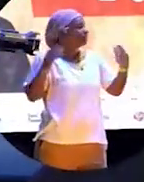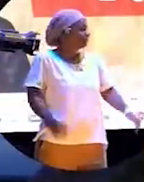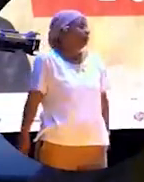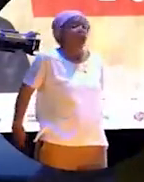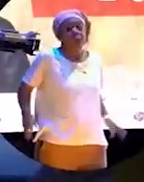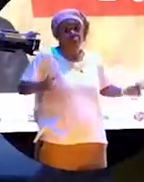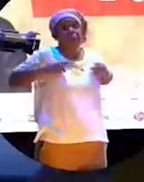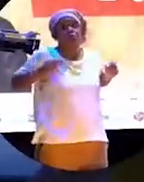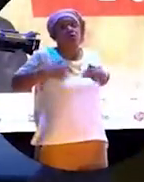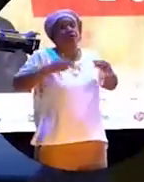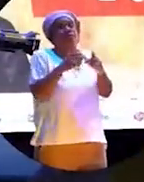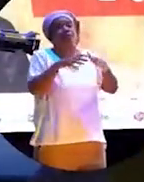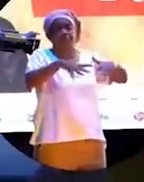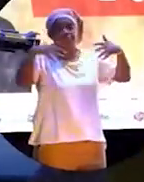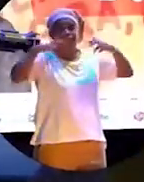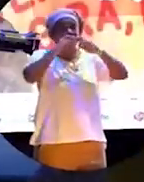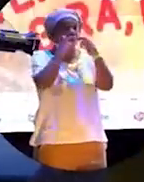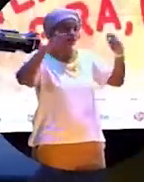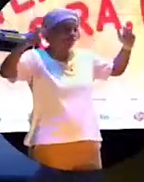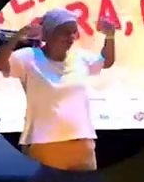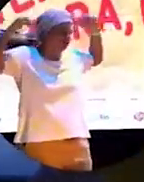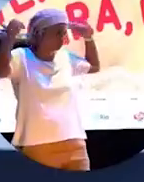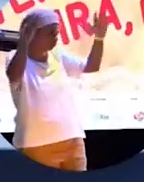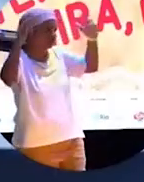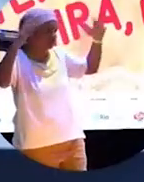Nossa, a galera vai à loucura! É louco,